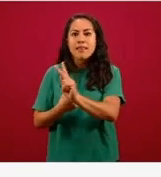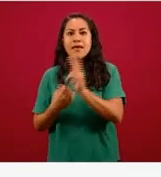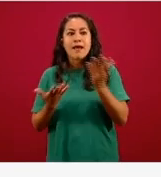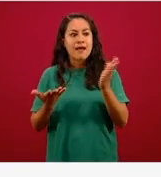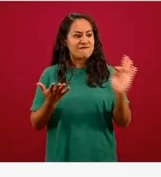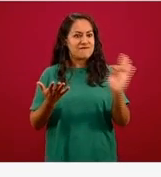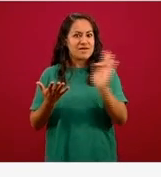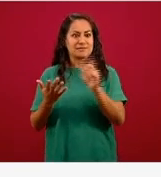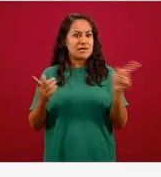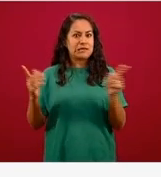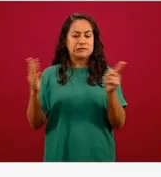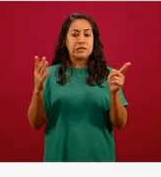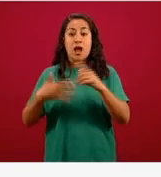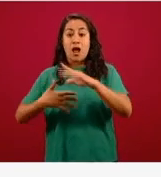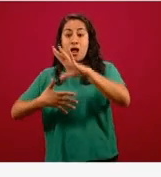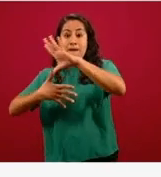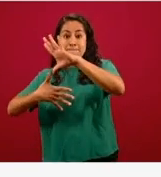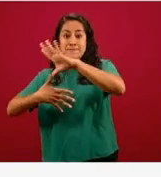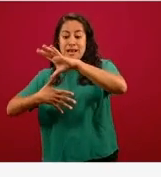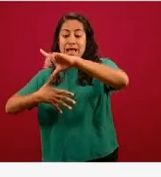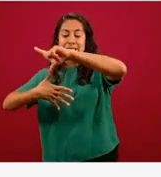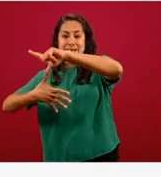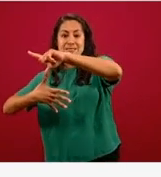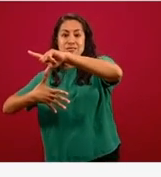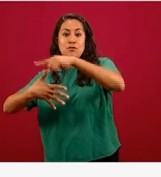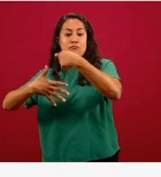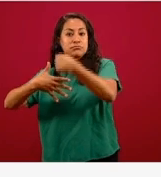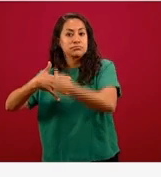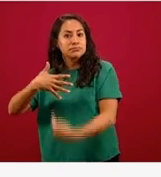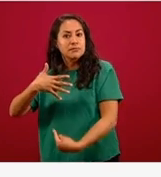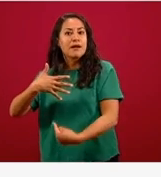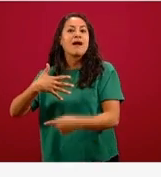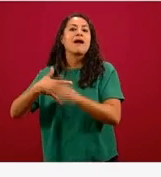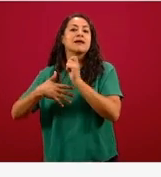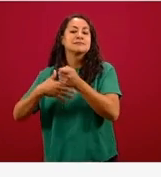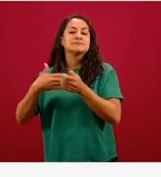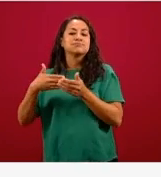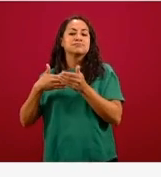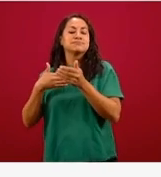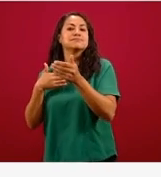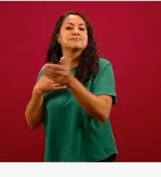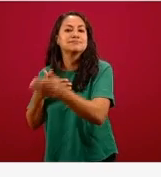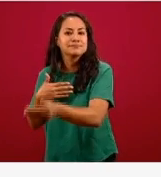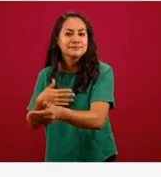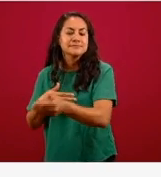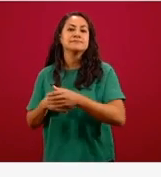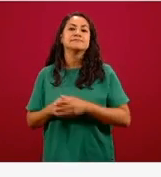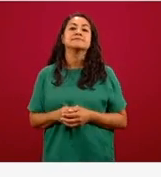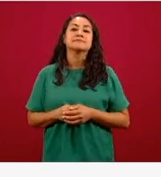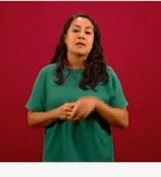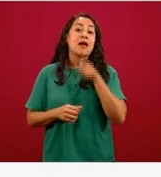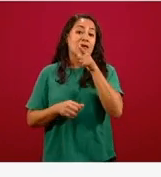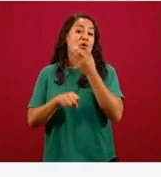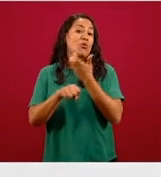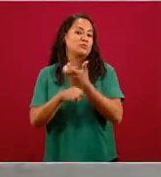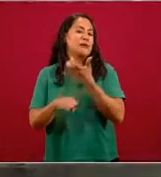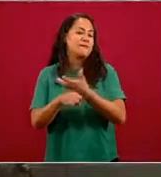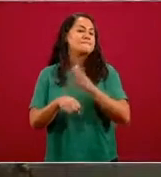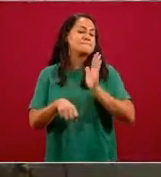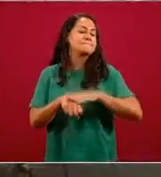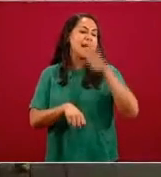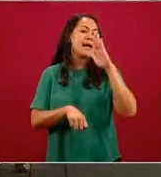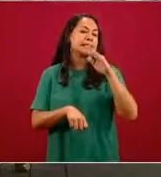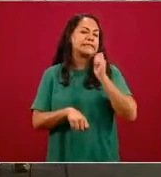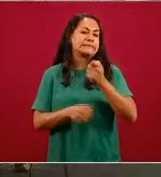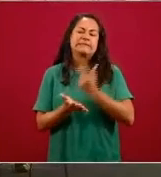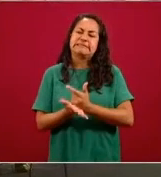most overrepresented country from the Americas region currently is the United